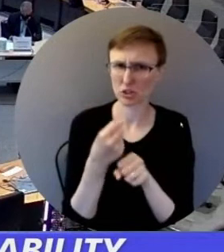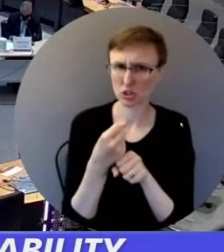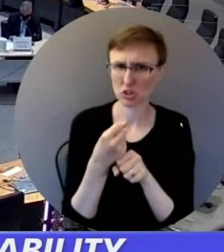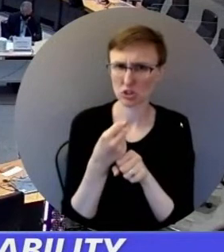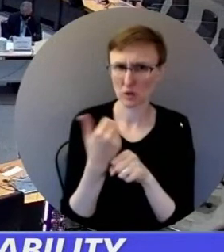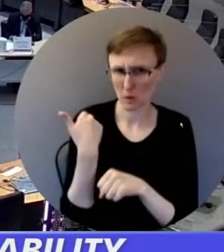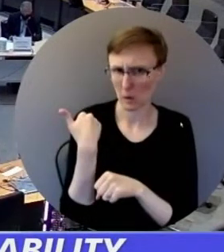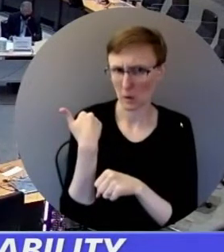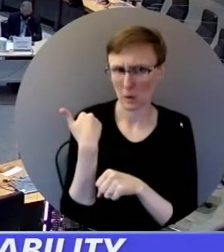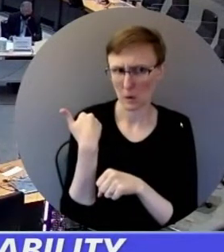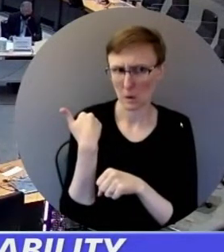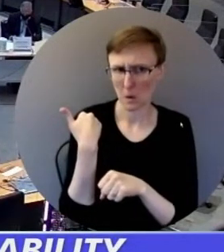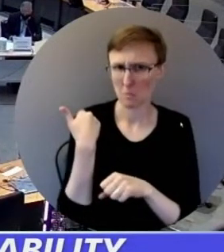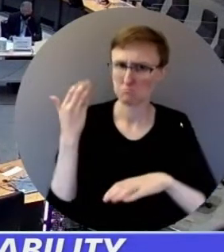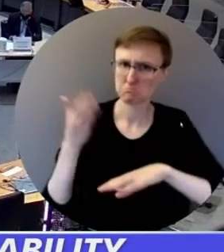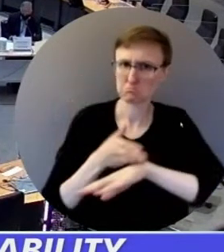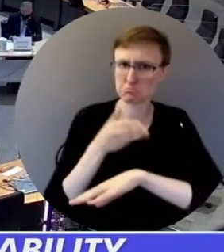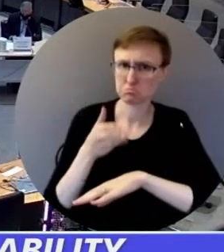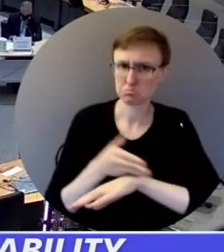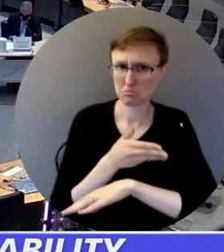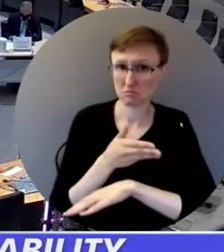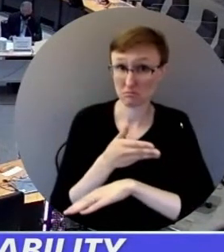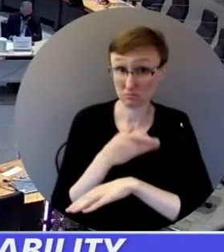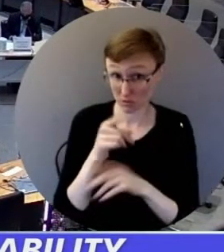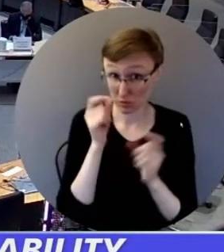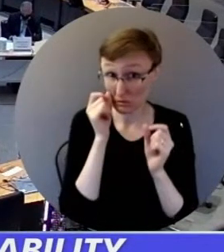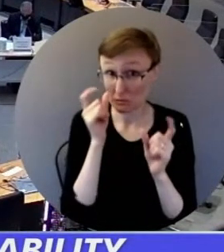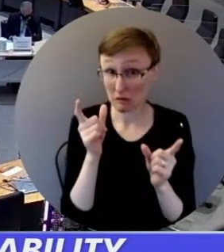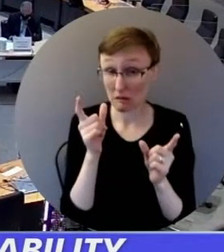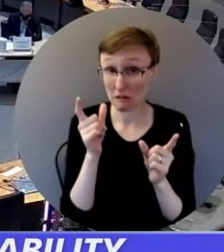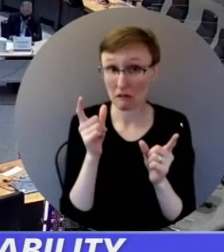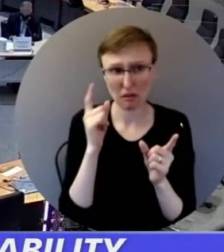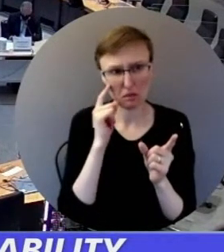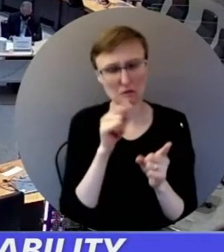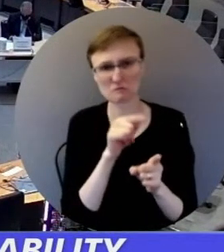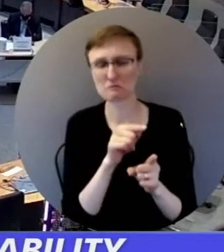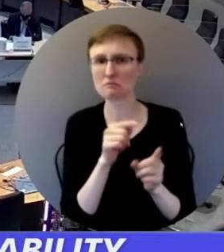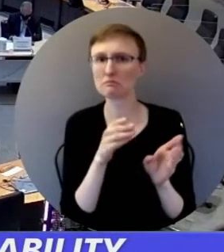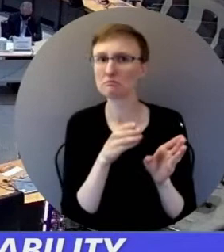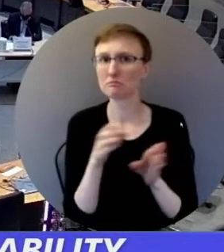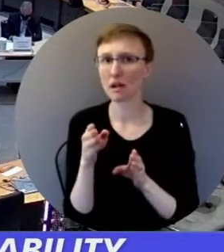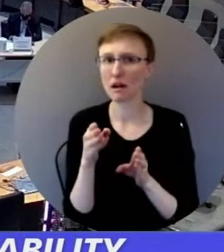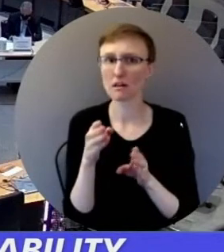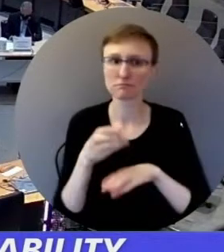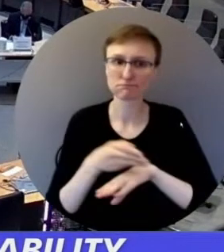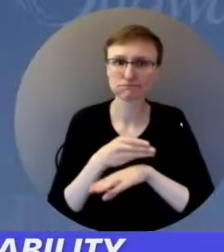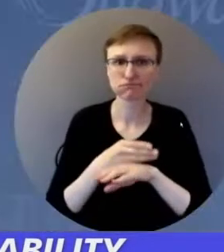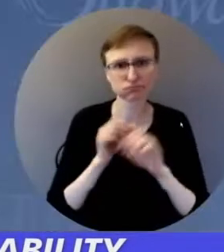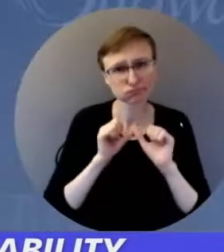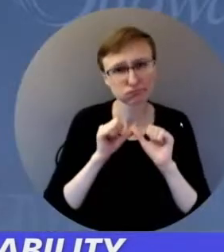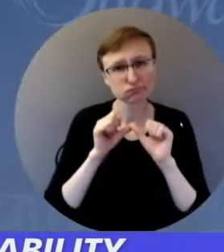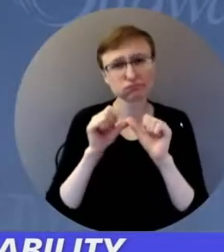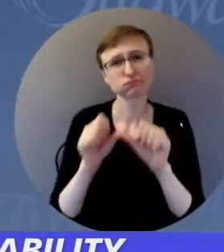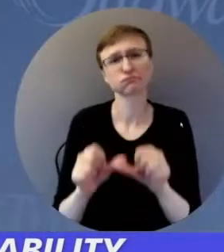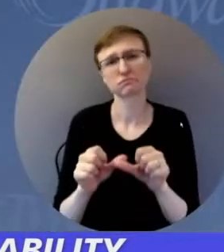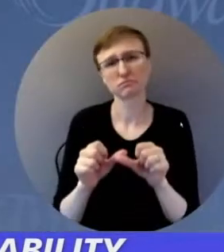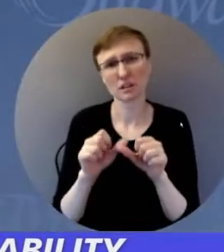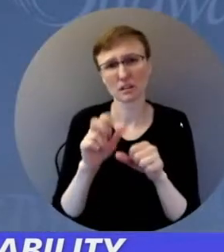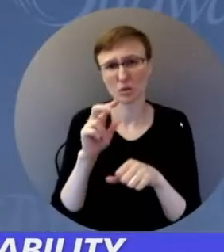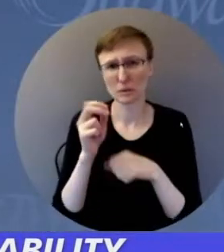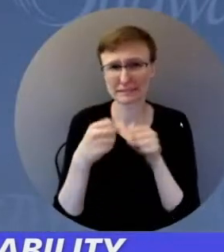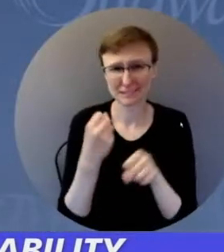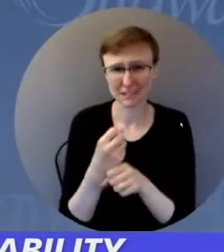It was supposed to last for at least 30 years, and now we see that we need to work on the northern stands.